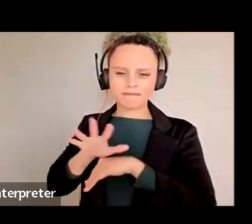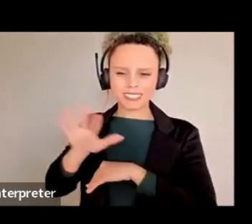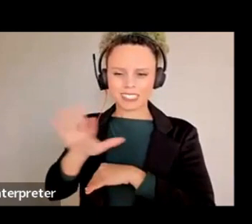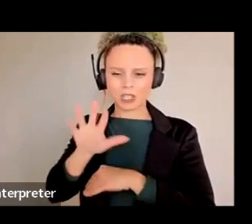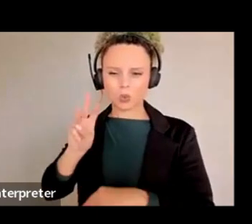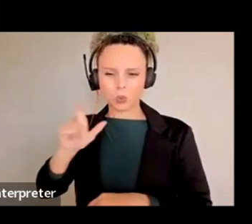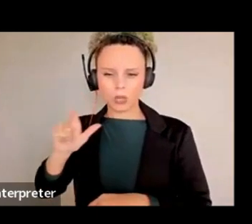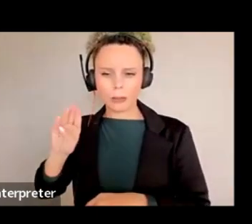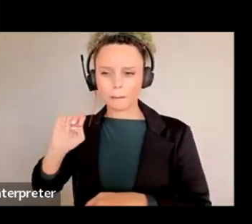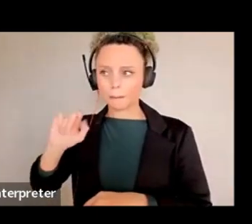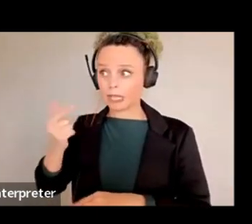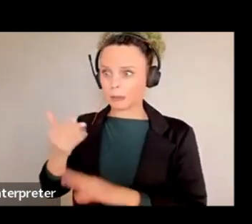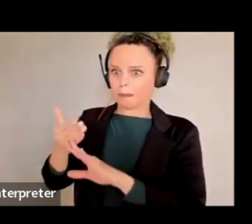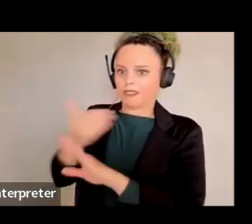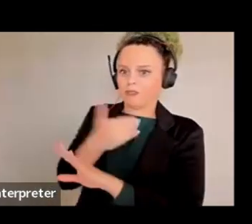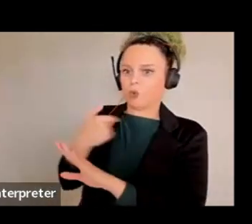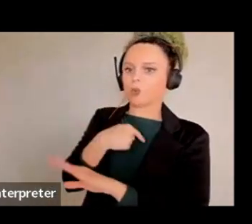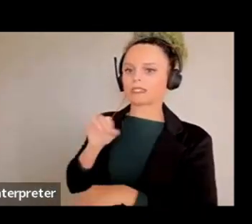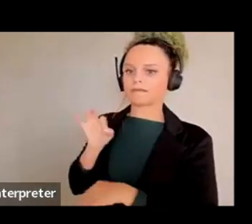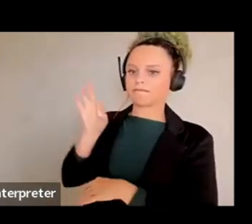their actual health and well-being